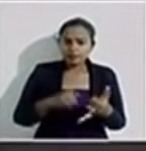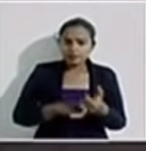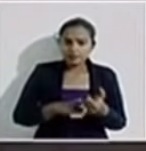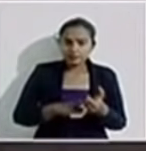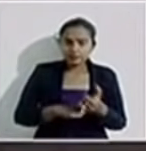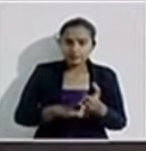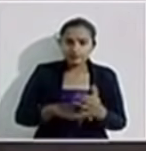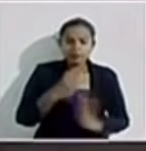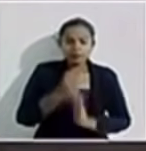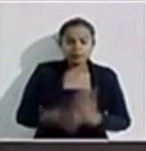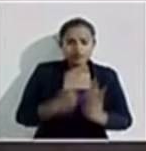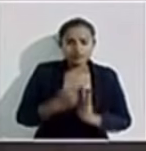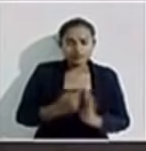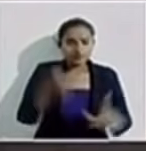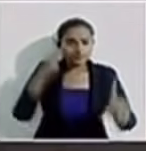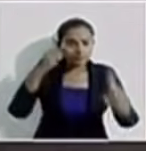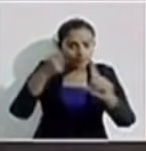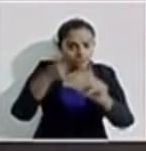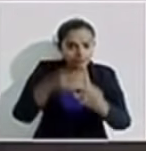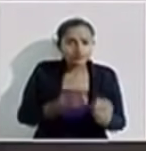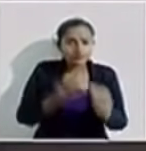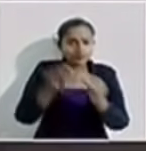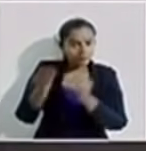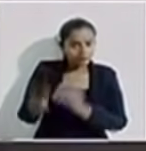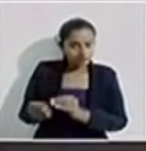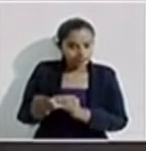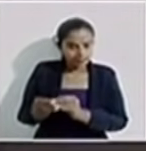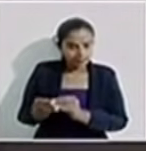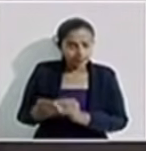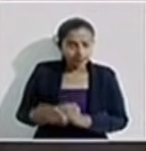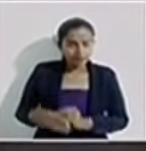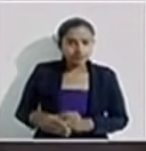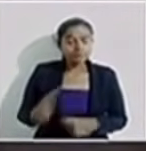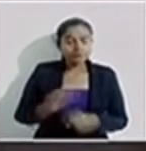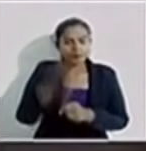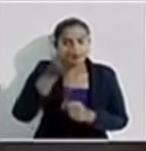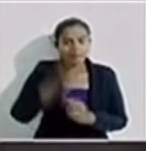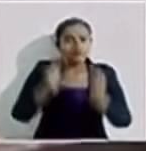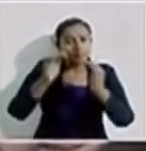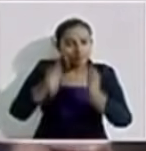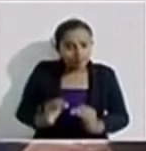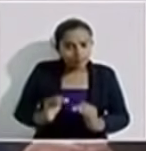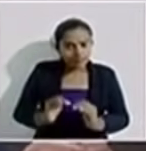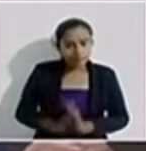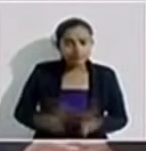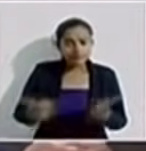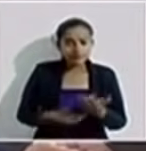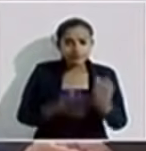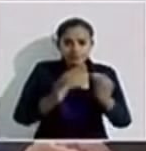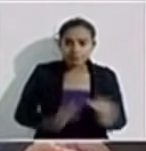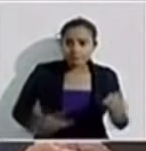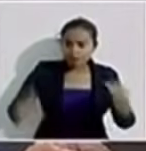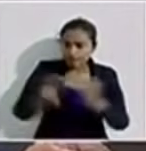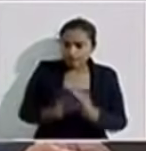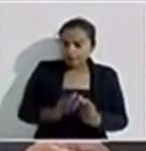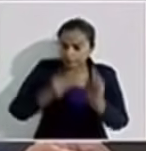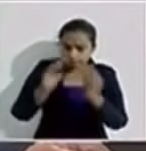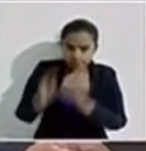move to the green zone from the current red zone in a sustainable manner as quickly as possible.